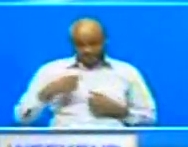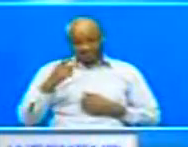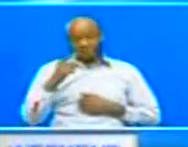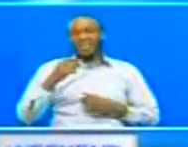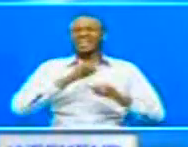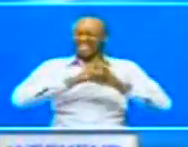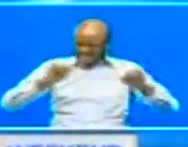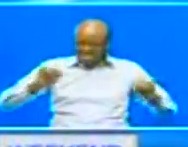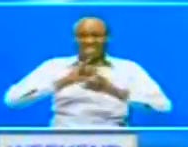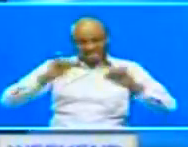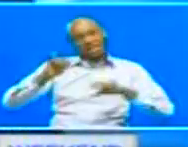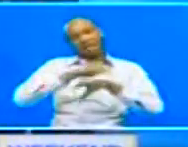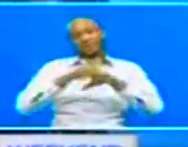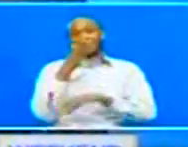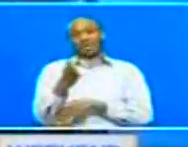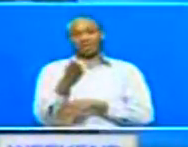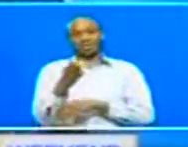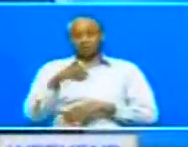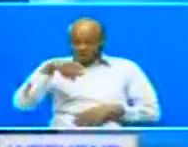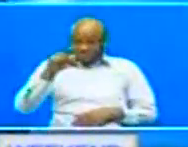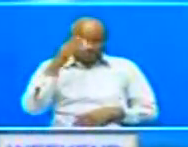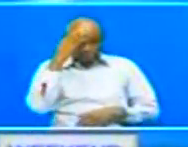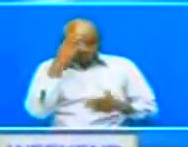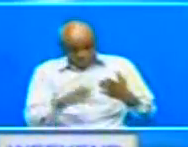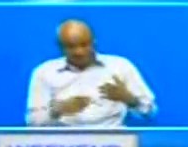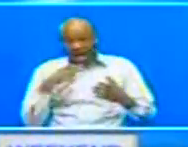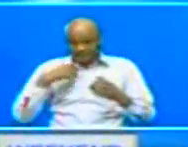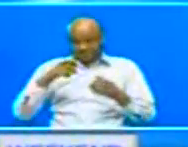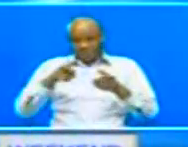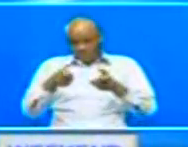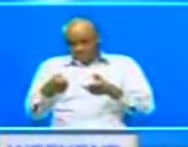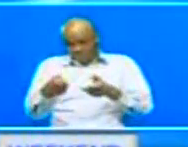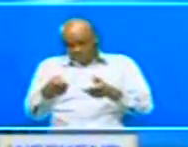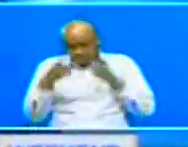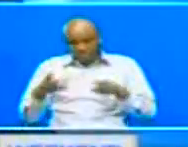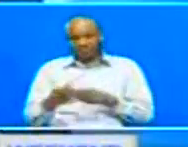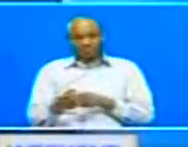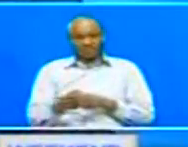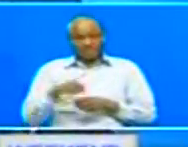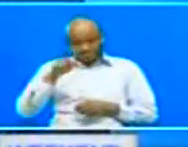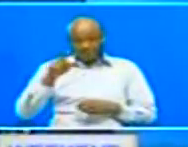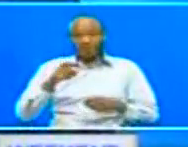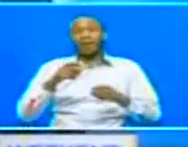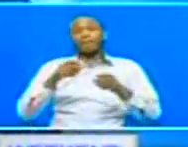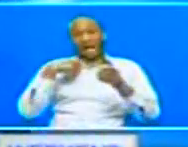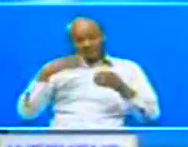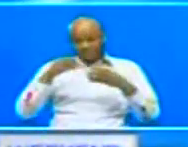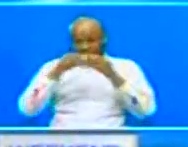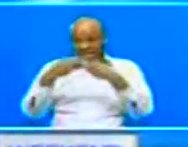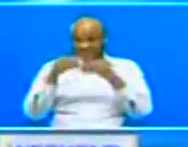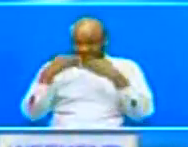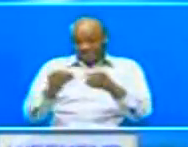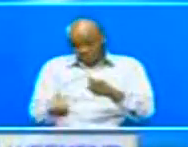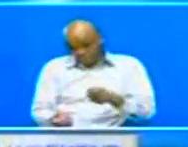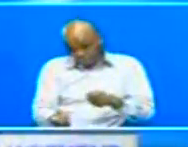and the cleanest country to live in Africa. Mm-hmm. So they basically don't need those metal detectors. So They installed plastic, fake